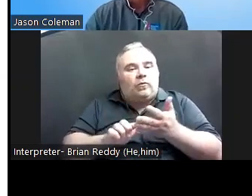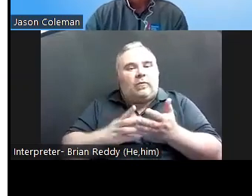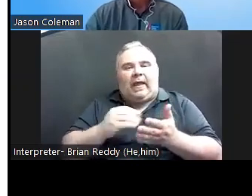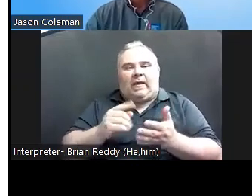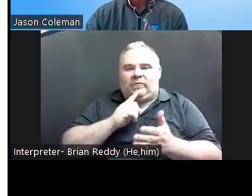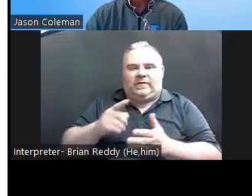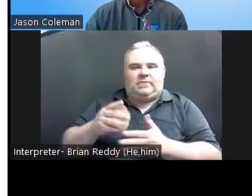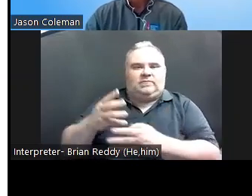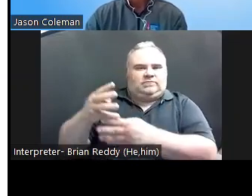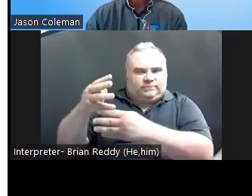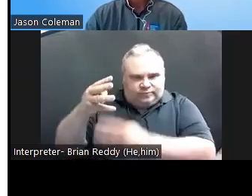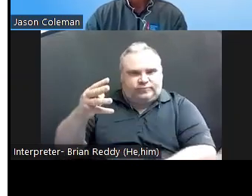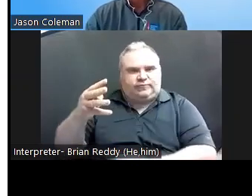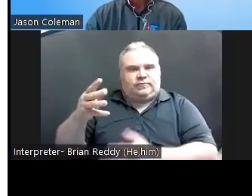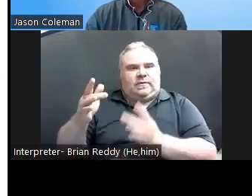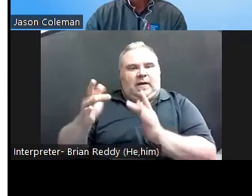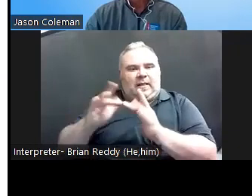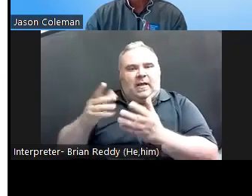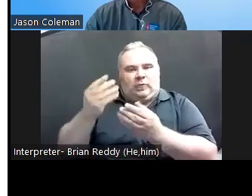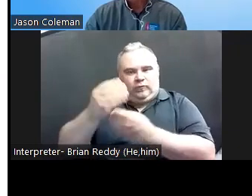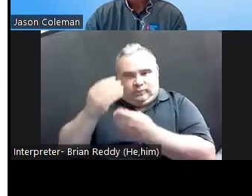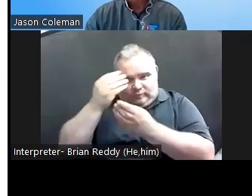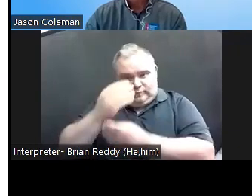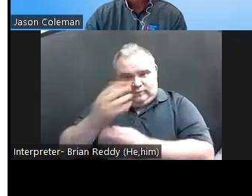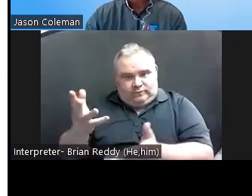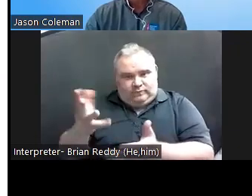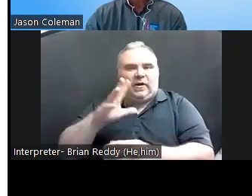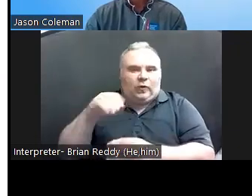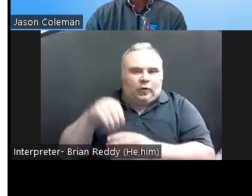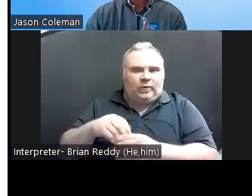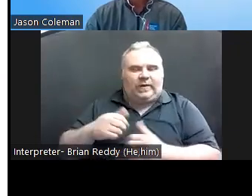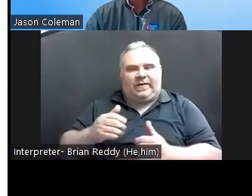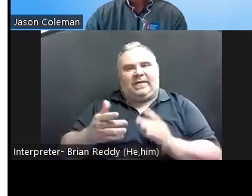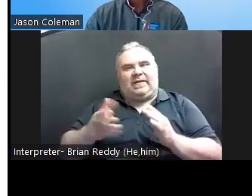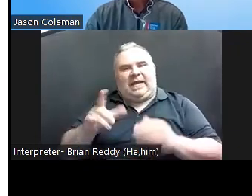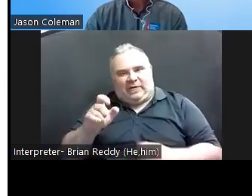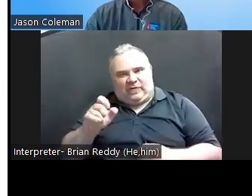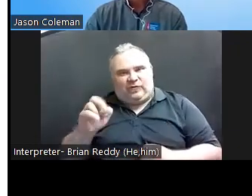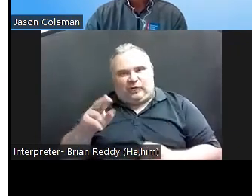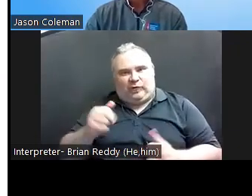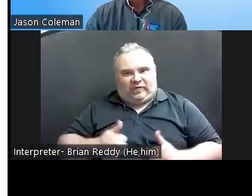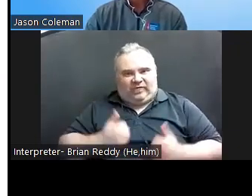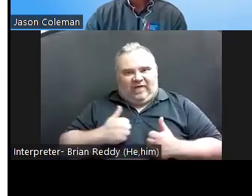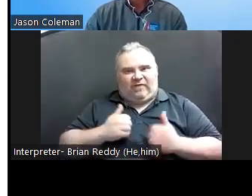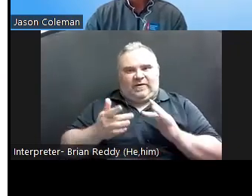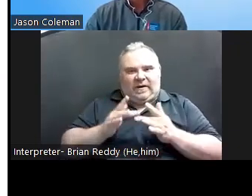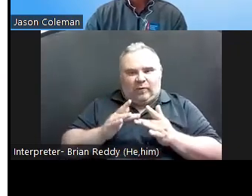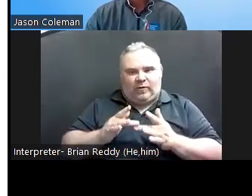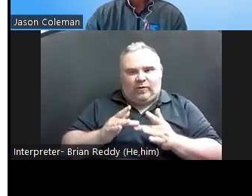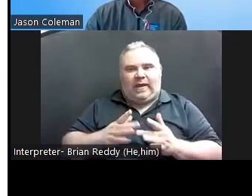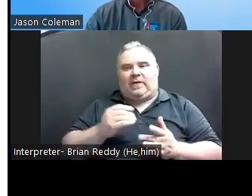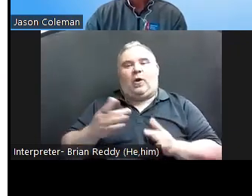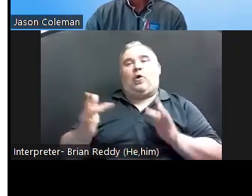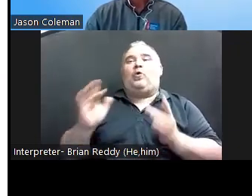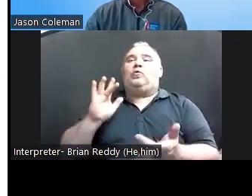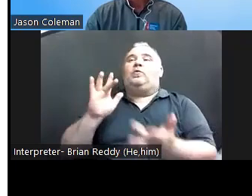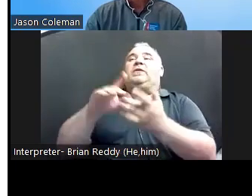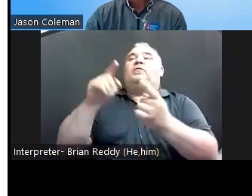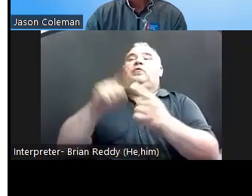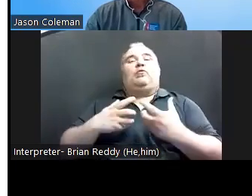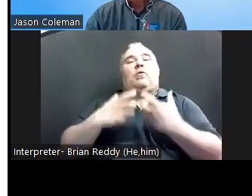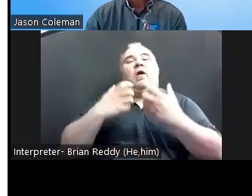compendium of online resources as well, to include the Cancer Survivors Network and our Reach to Recovery website